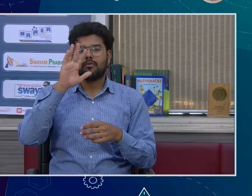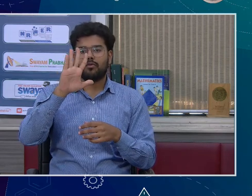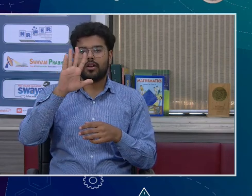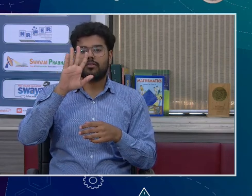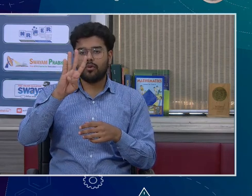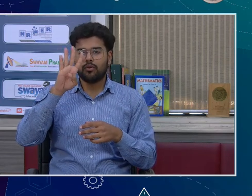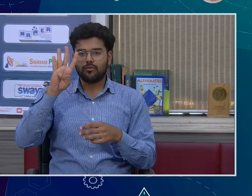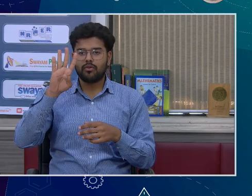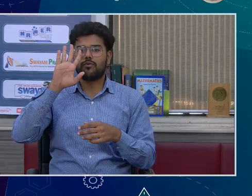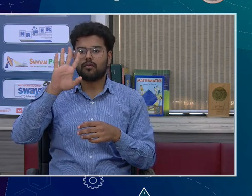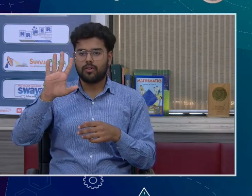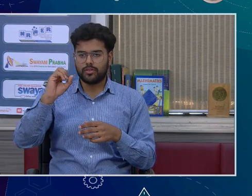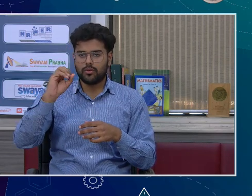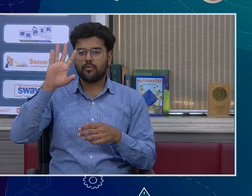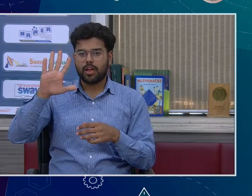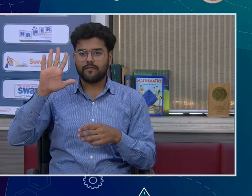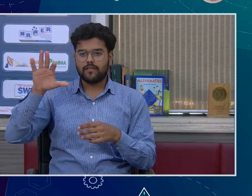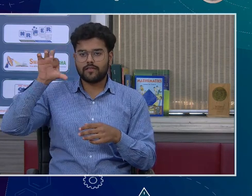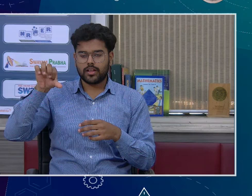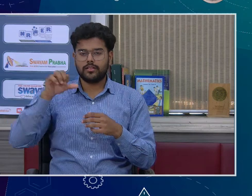8800440559 and you can also send us an email on